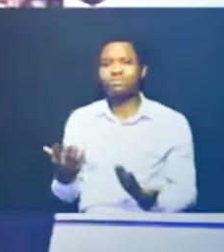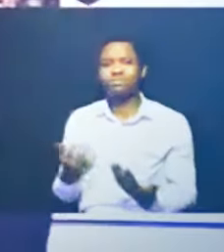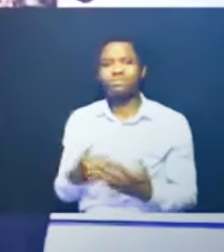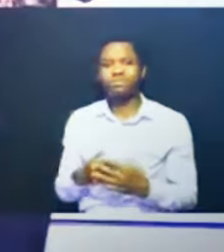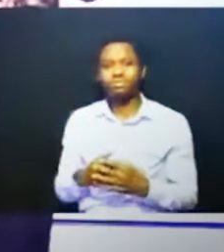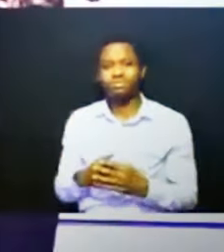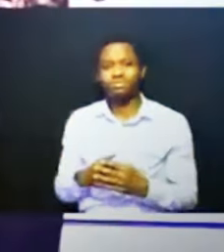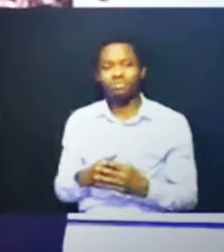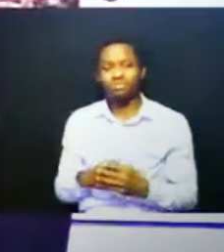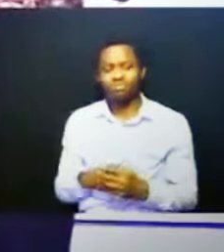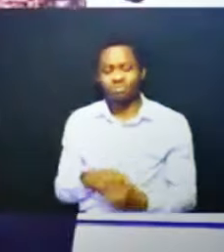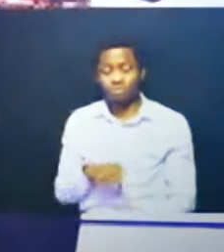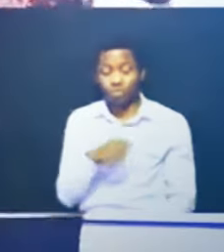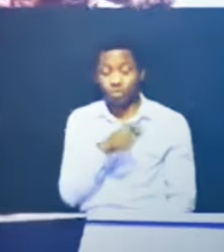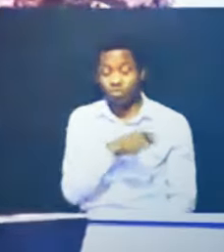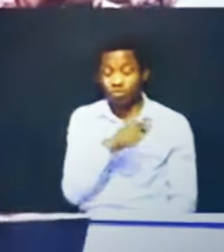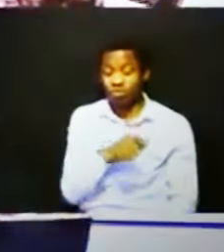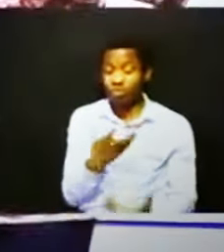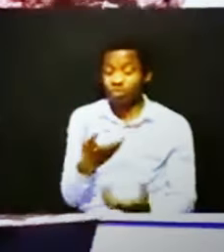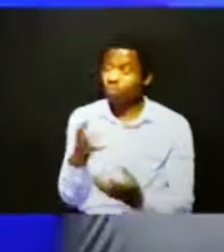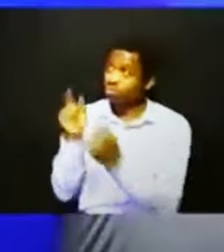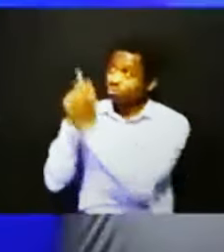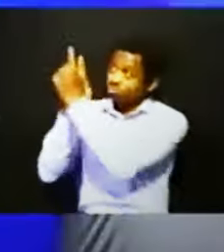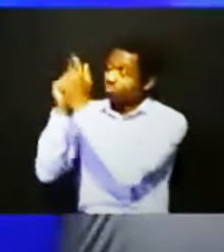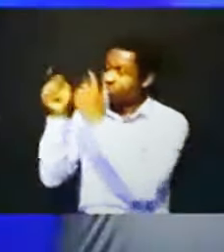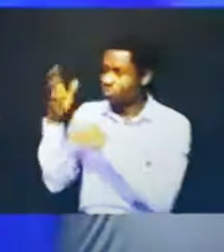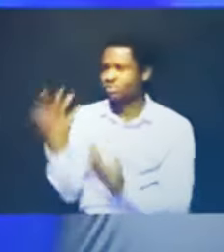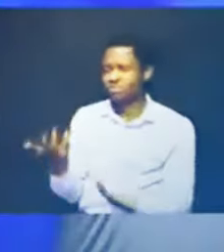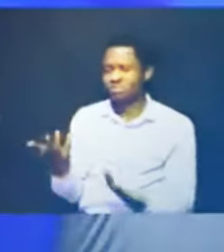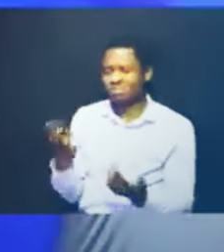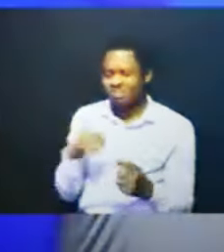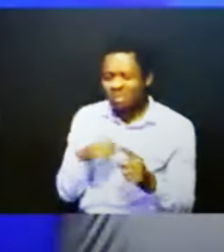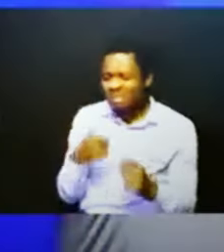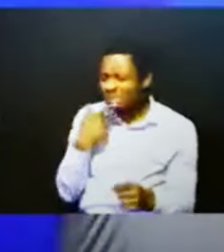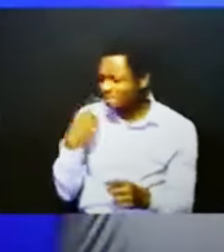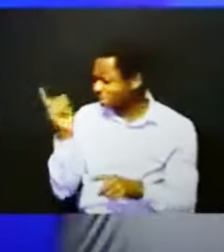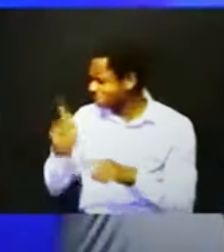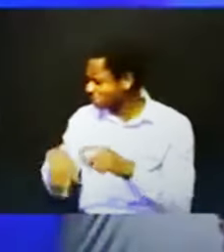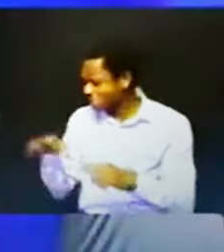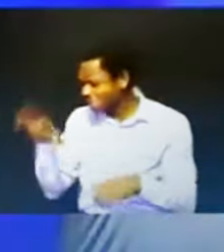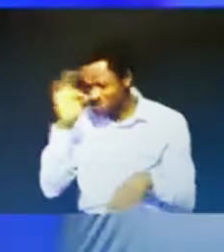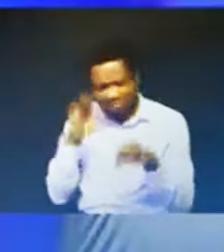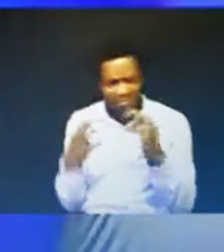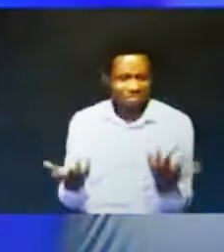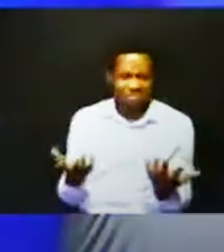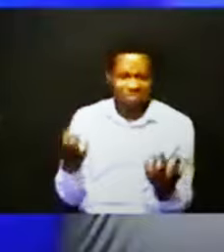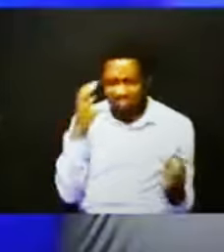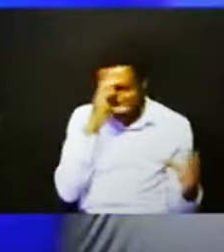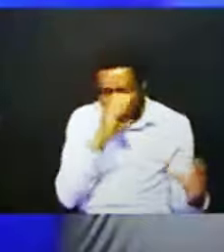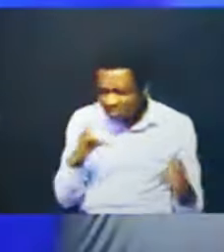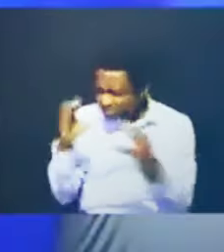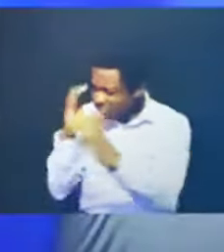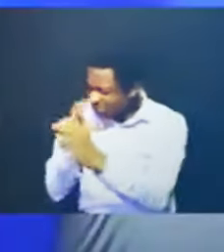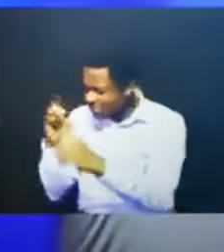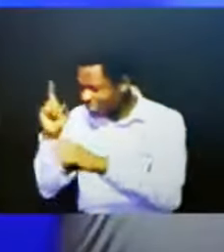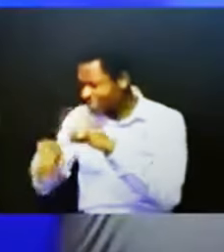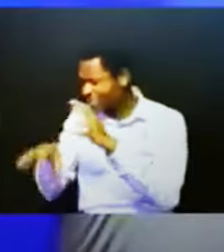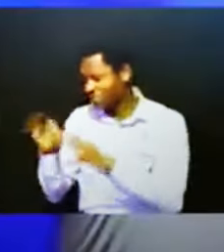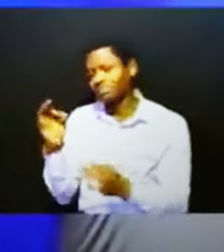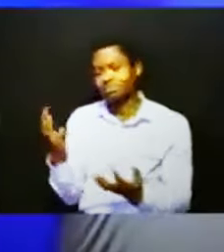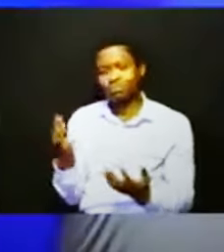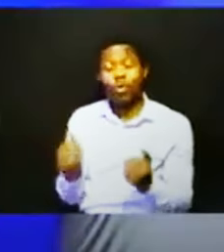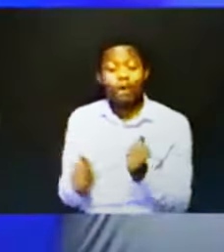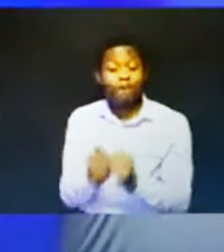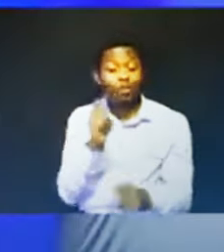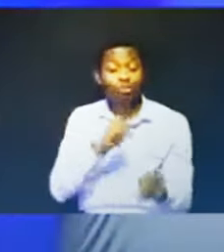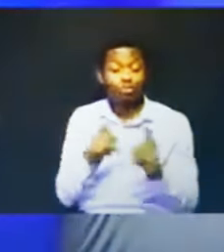see, he wanted to meet him. But he says, I can't find him. See, oftentimes, people take offense at